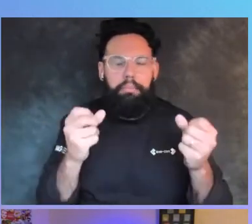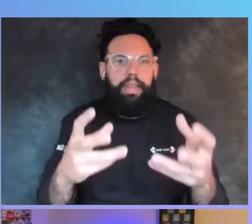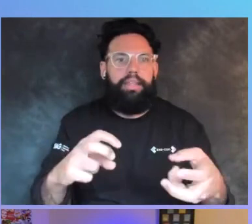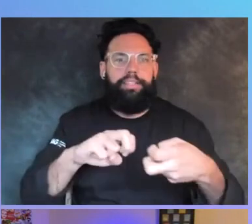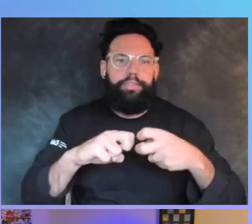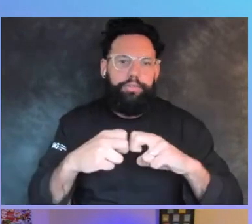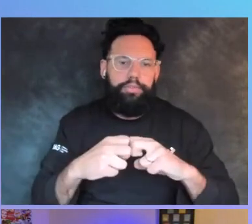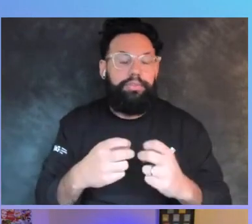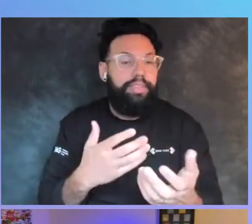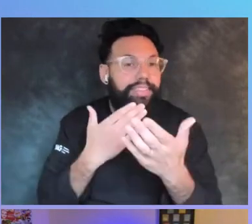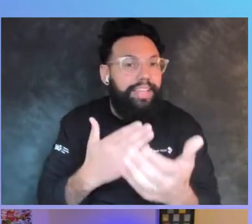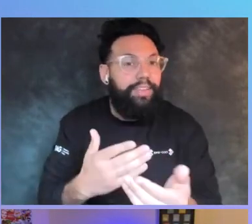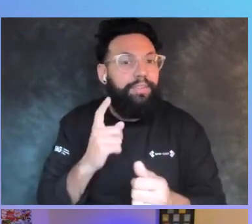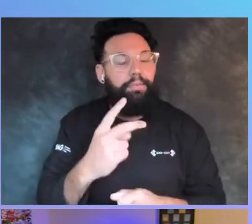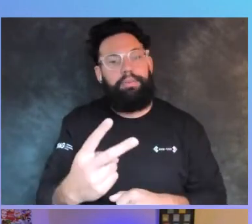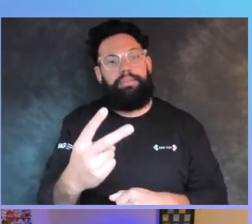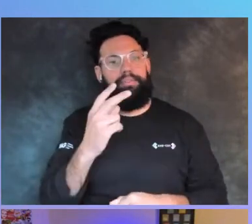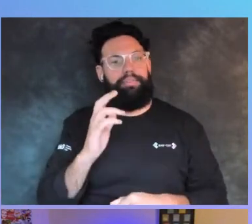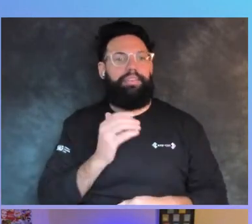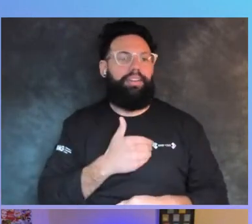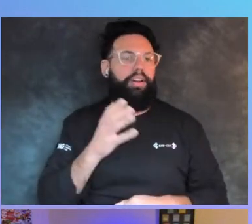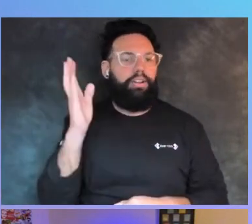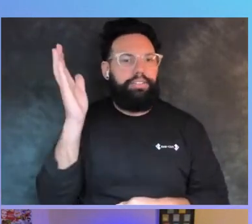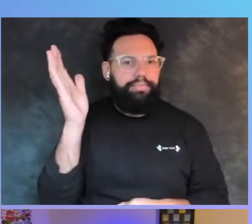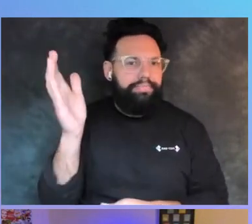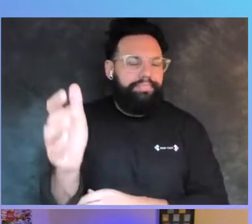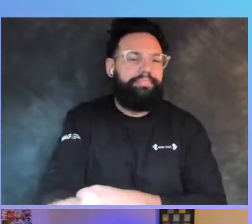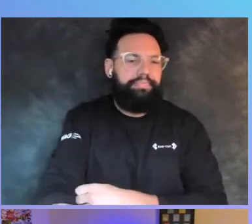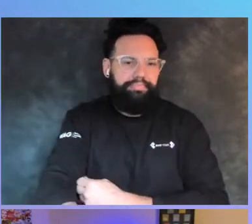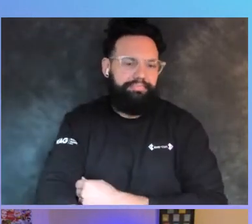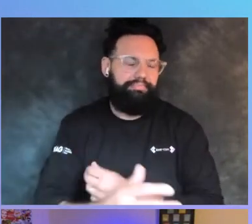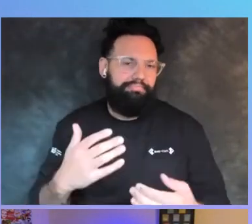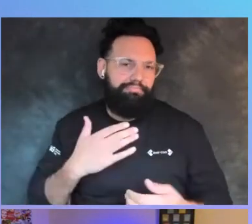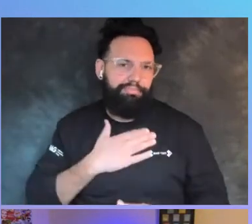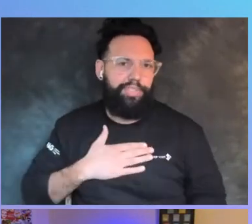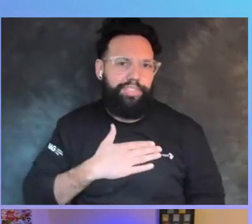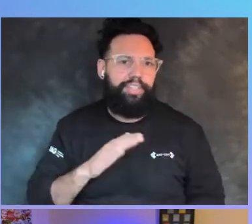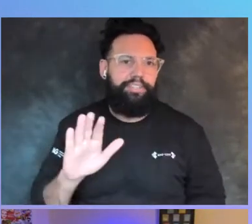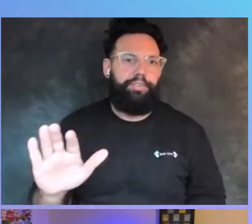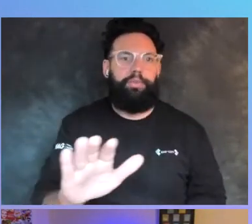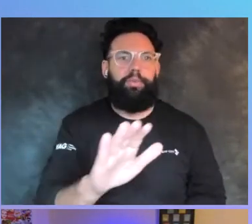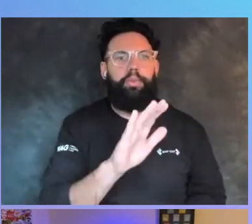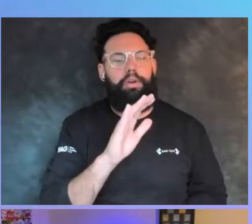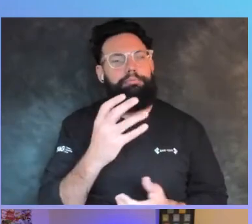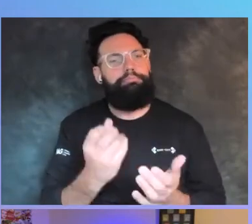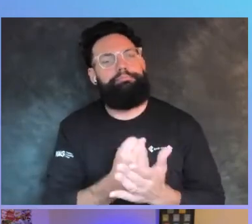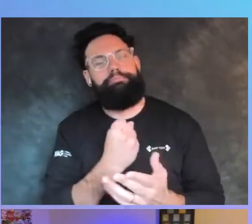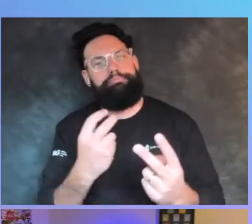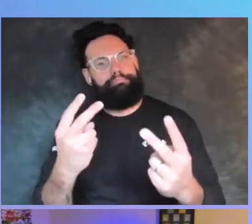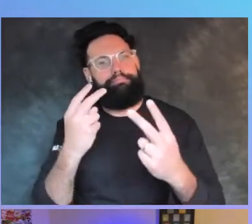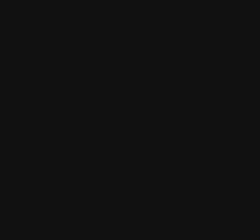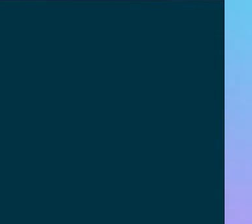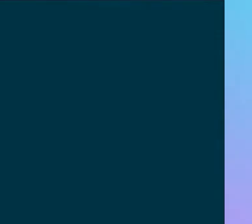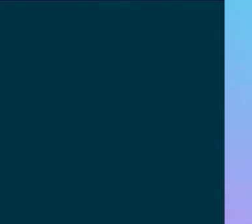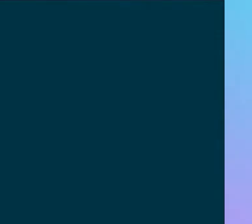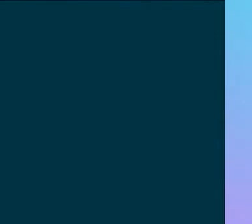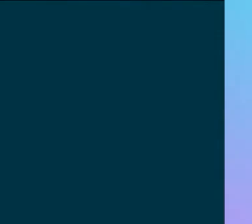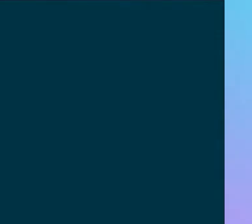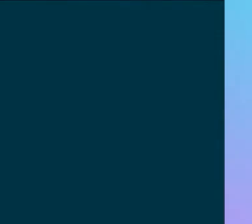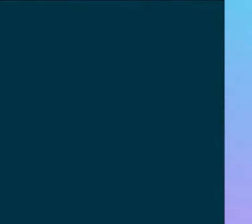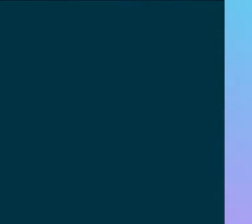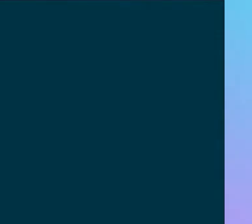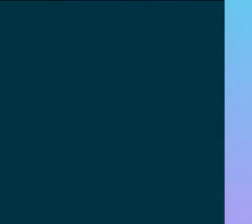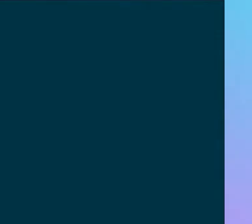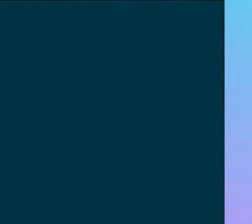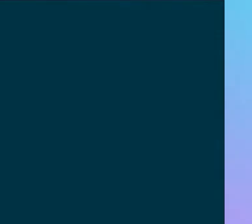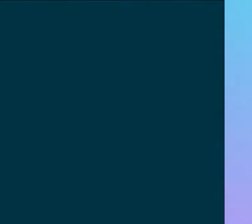for listening to our talk on AI systems for accessibility. I really appreciate you all taking the time to listen to our talk, and we'd love to answer any questions